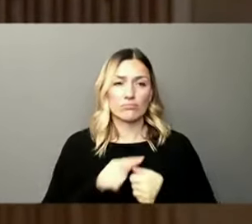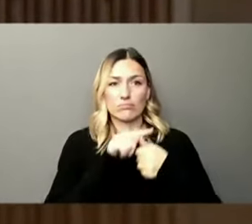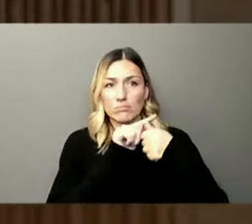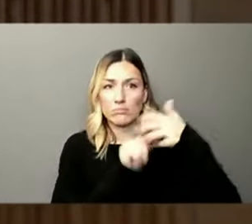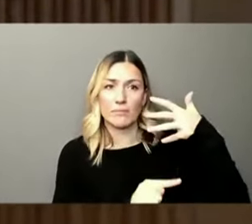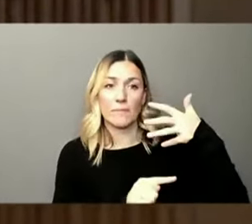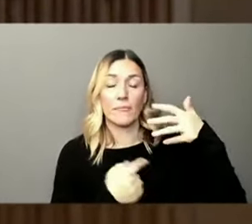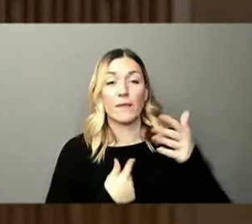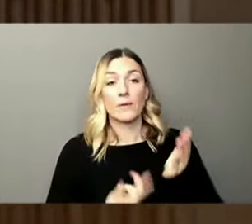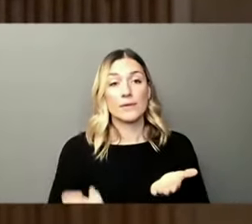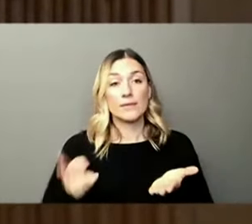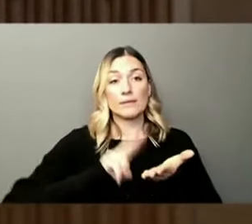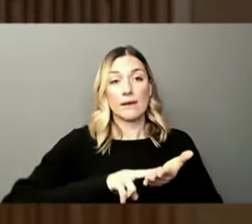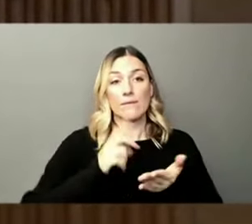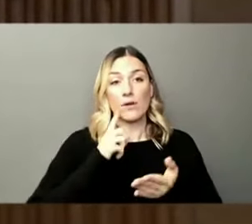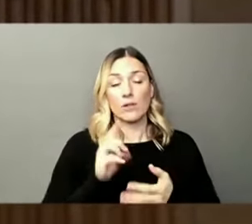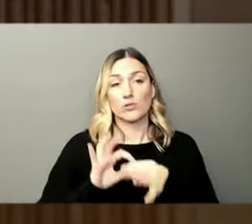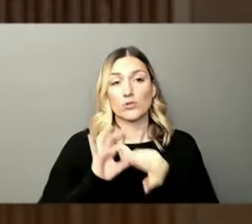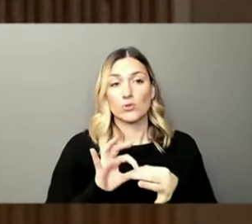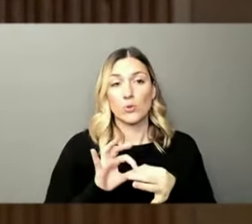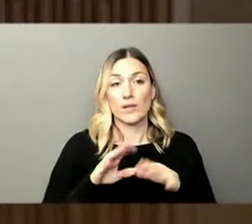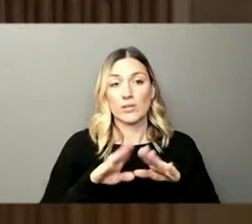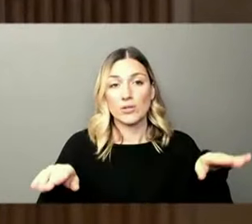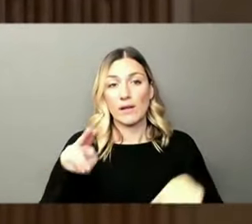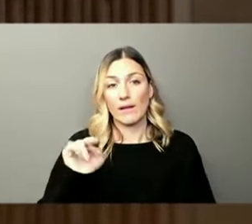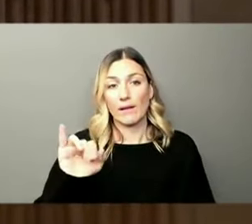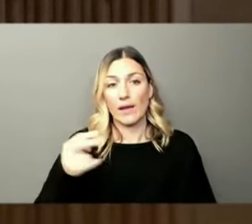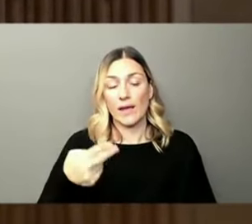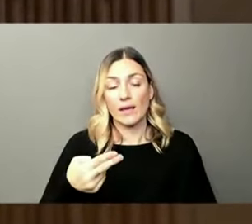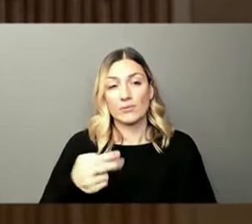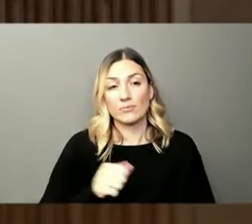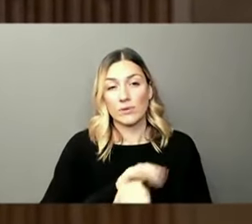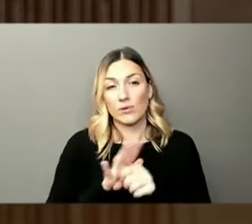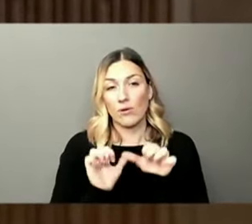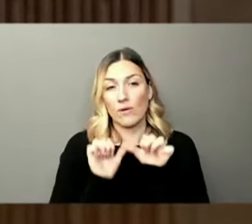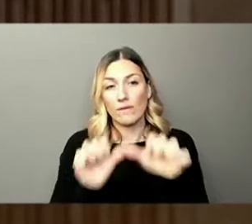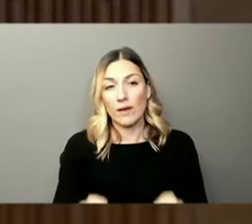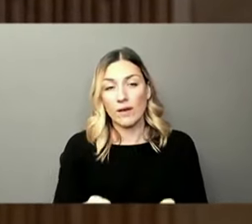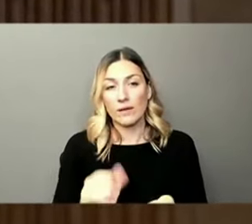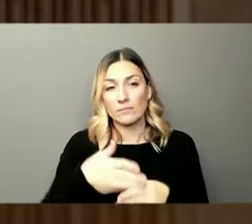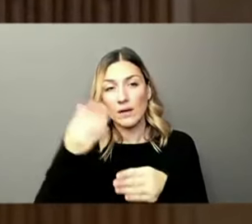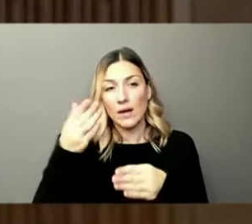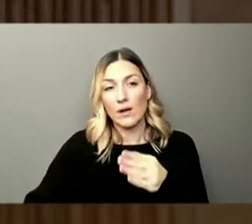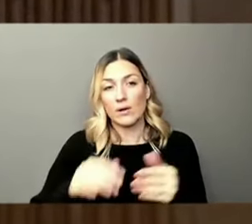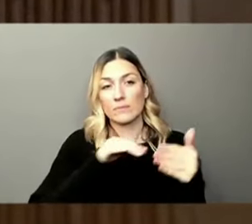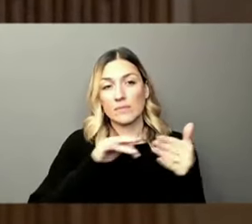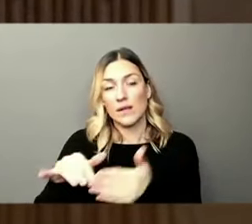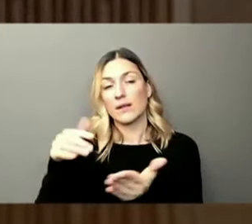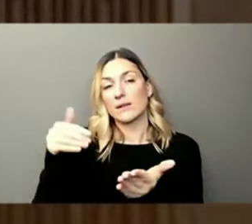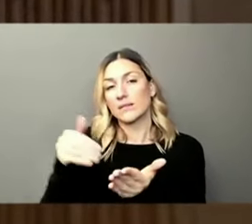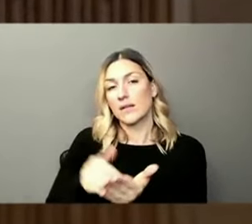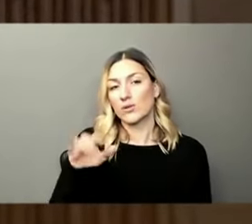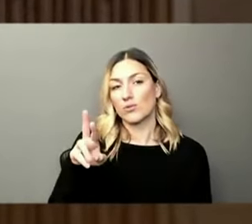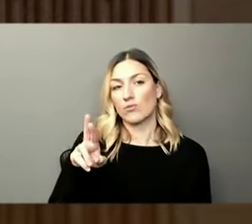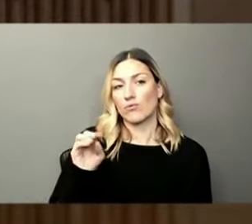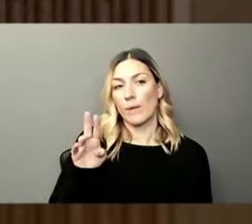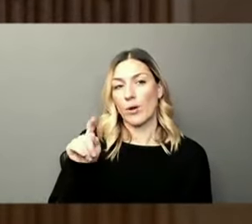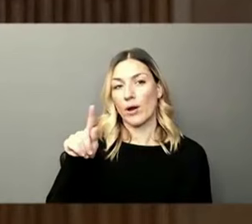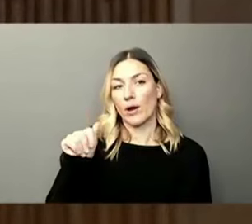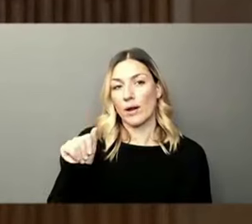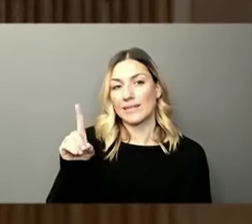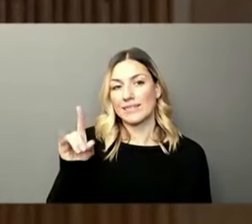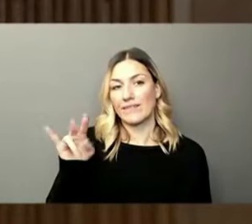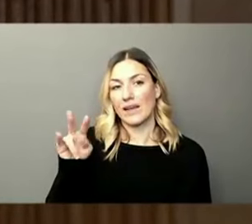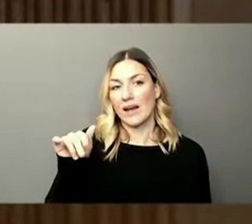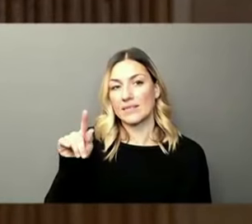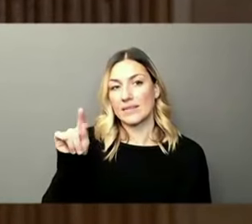Children's National and NIH Pediatric COVID Outcomes Study, led by Dr. Roberta DiBiase. This is the only study